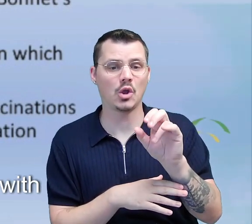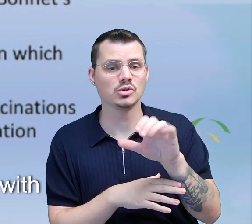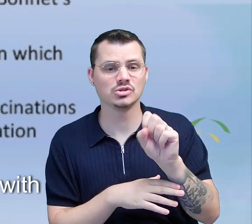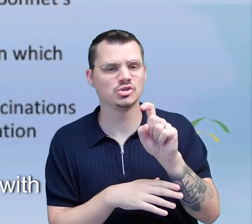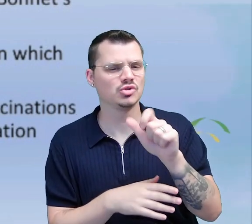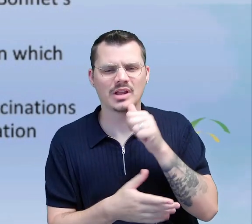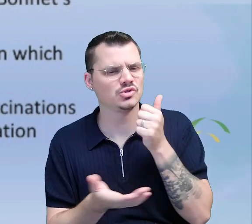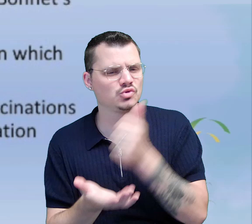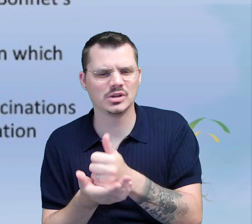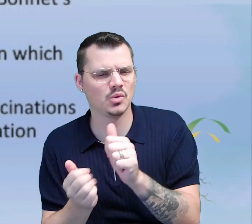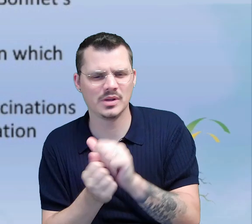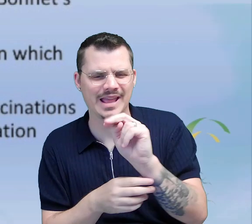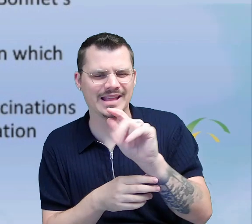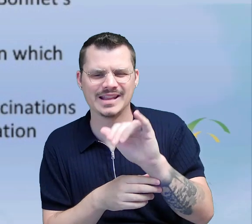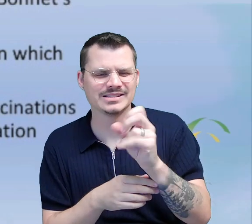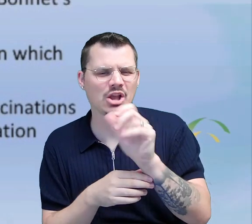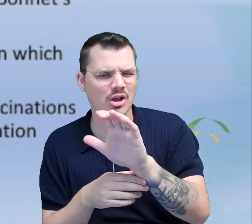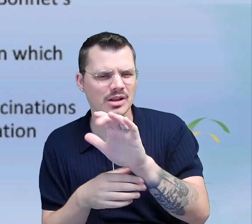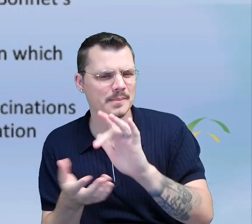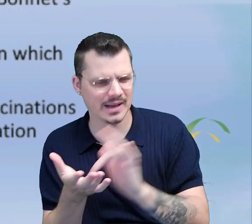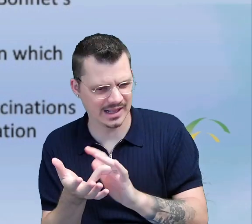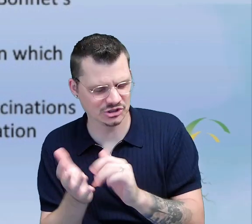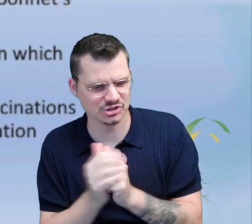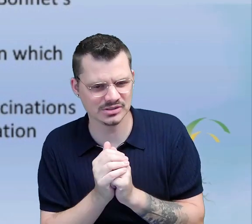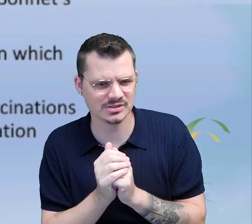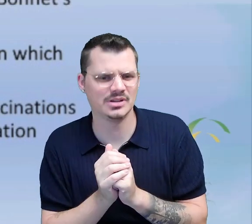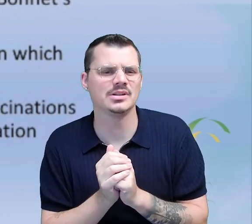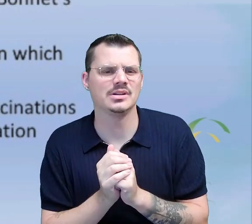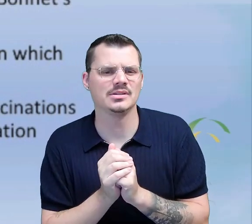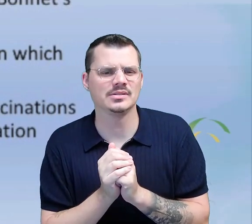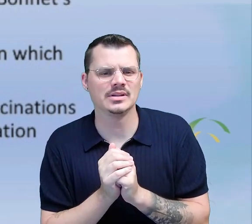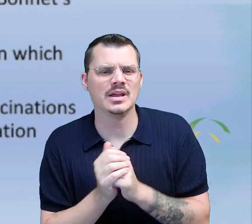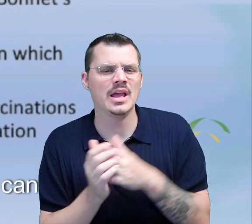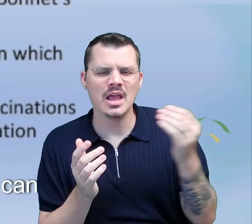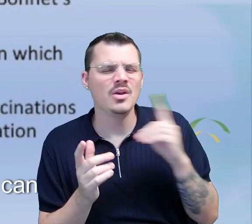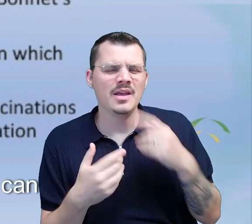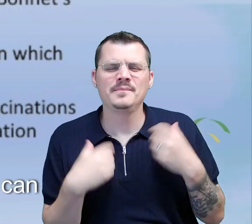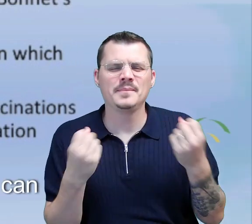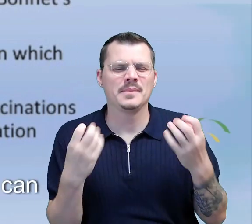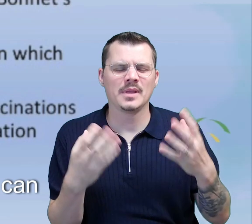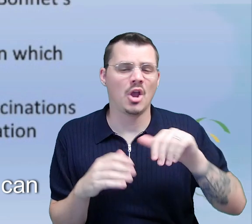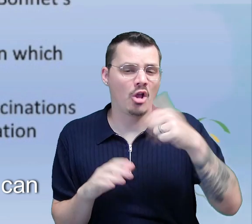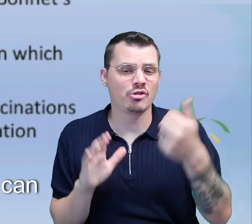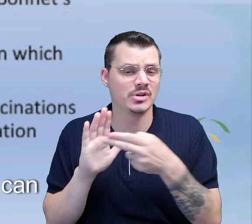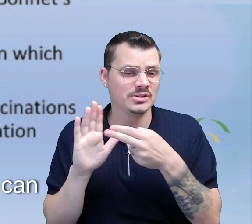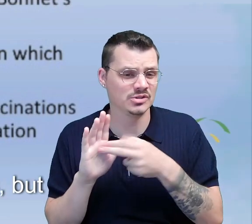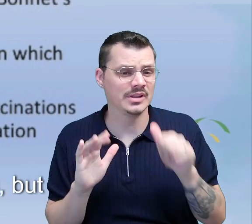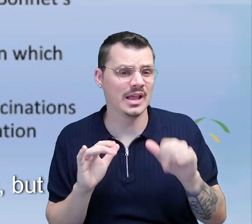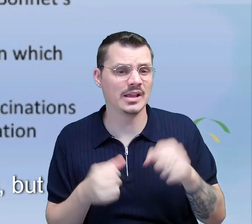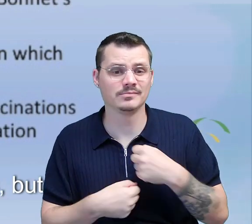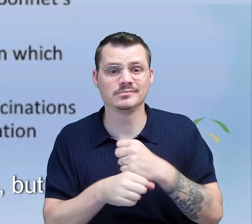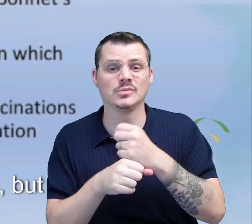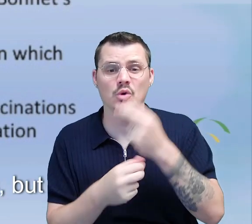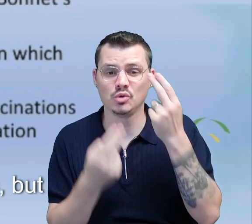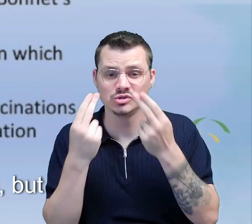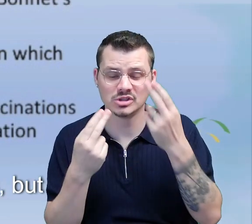not be treated with antipsychotic medication. And there are many other conditions that can